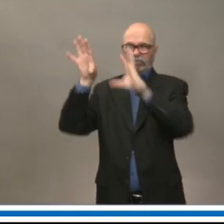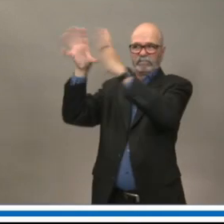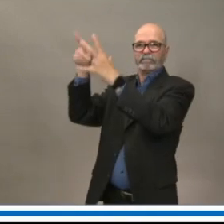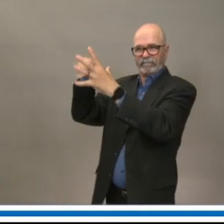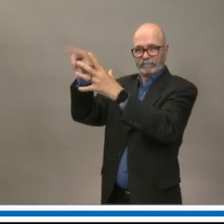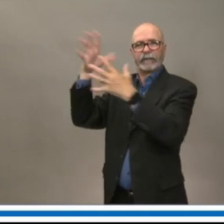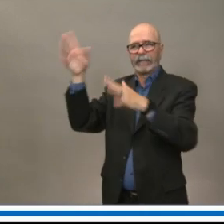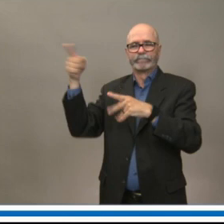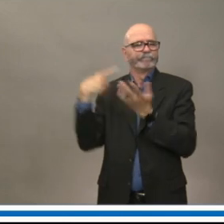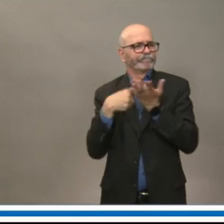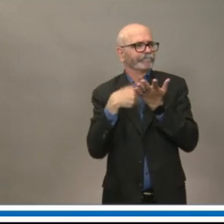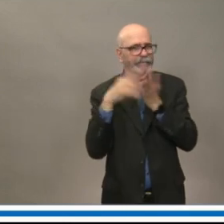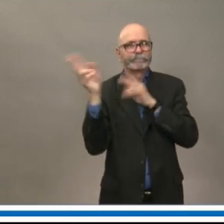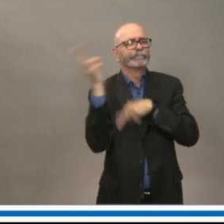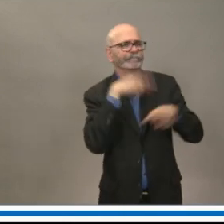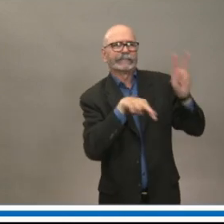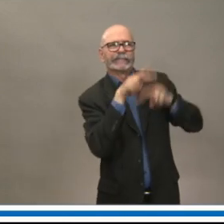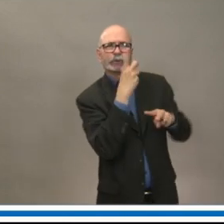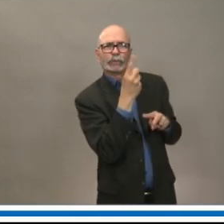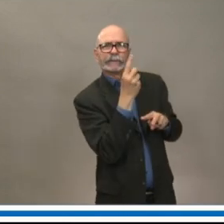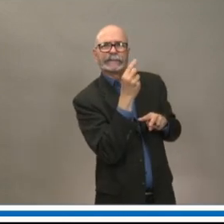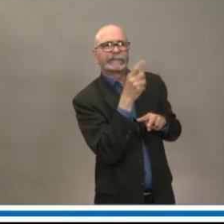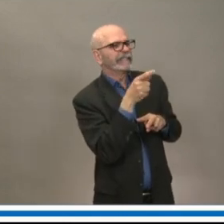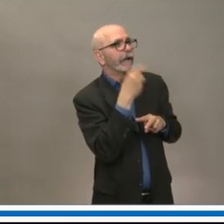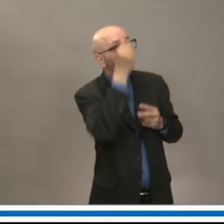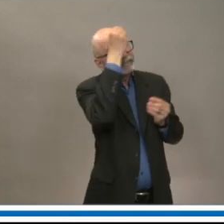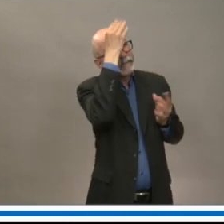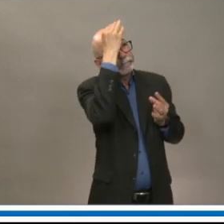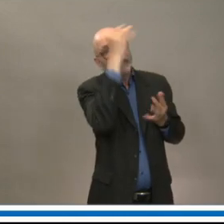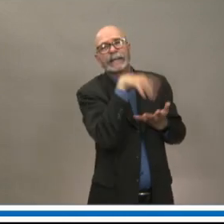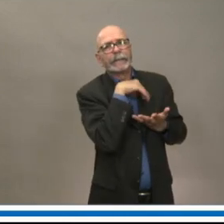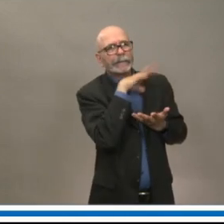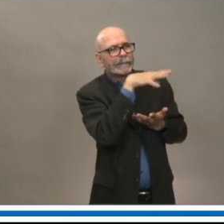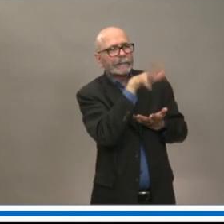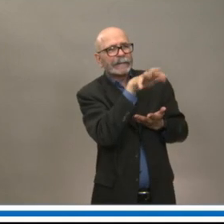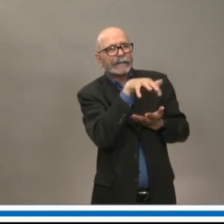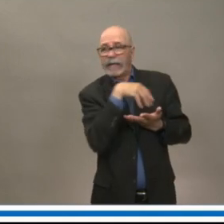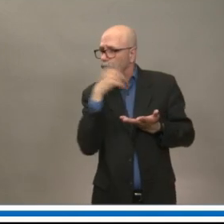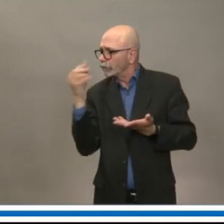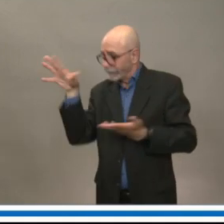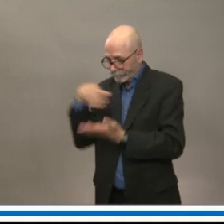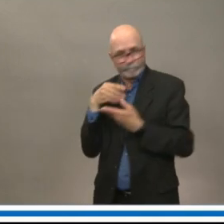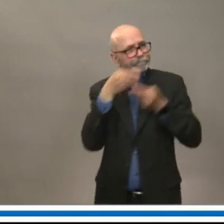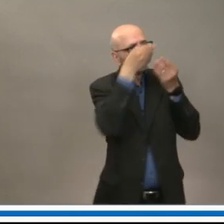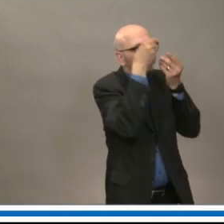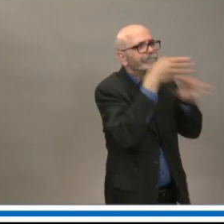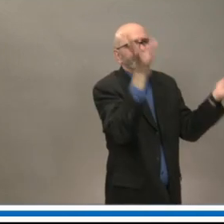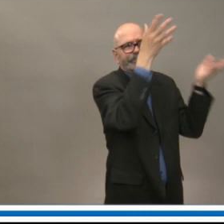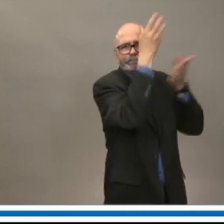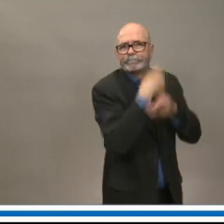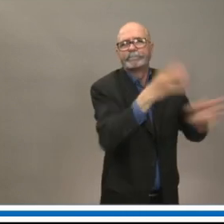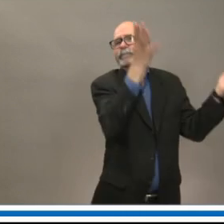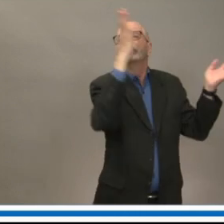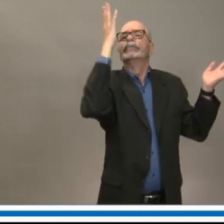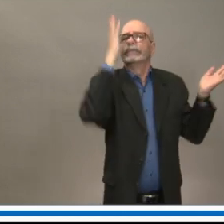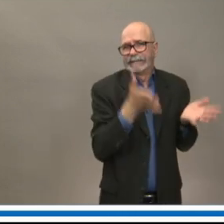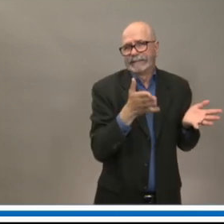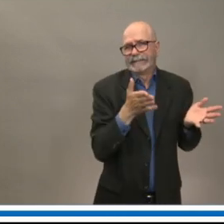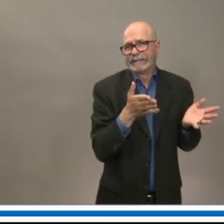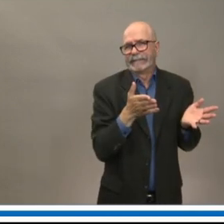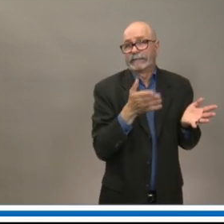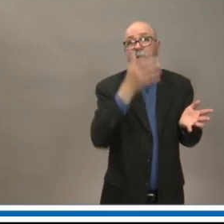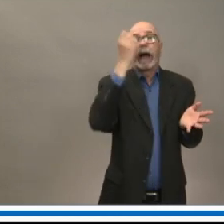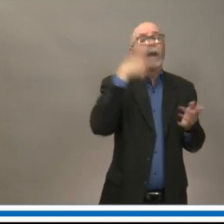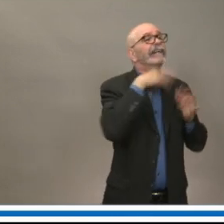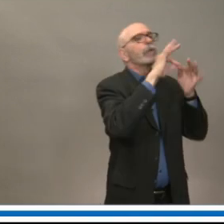of our daily media releases. I don't think we'd be necessarily identifying individual facilities, but we're